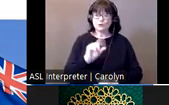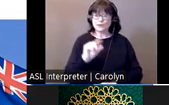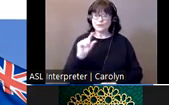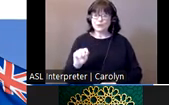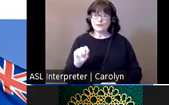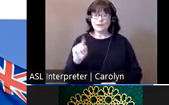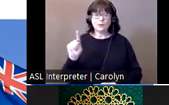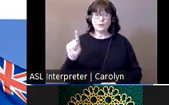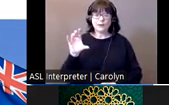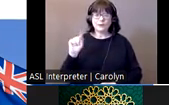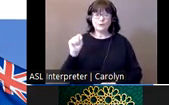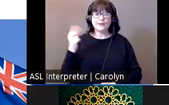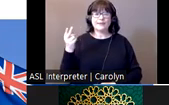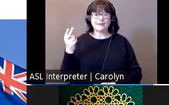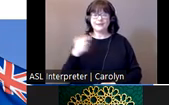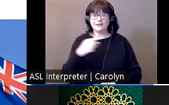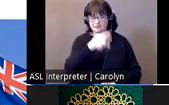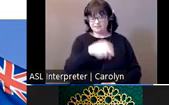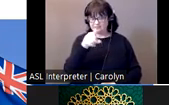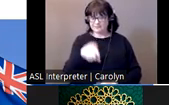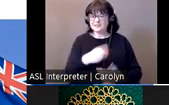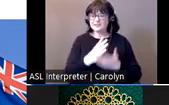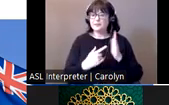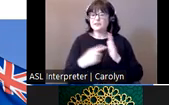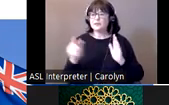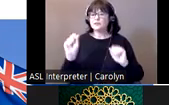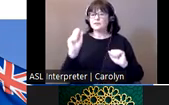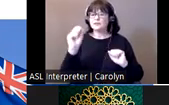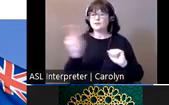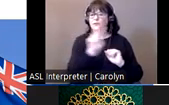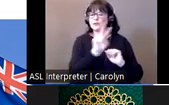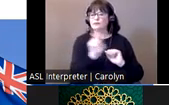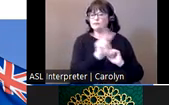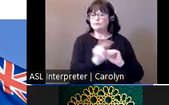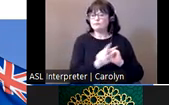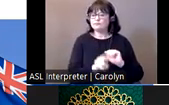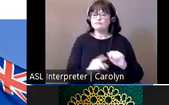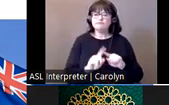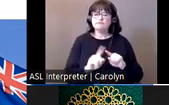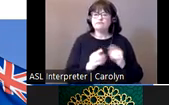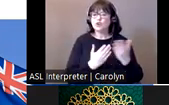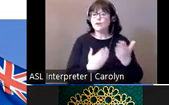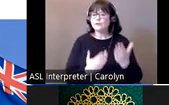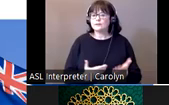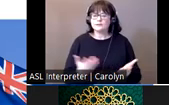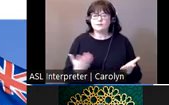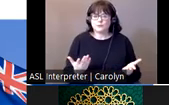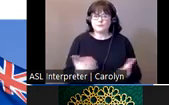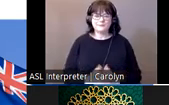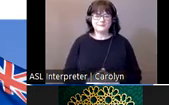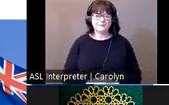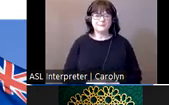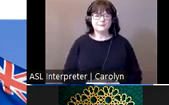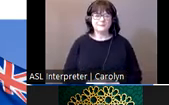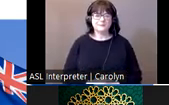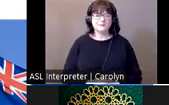read those for yourself. It's just some examples of some of the micro-credentials in their 100 or so